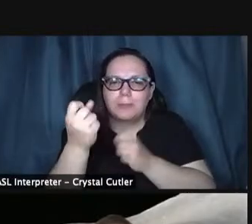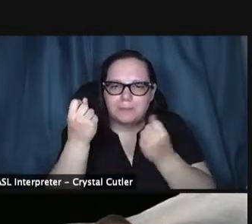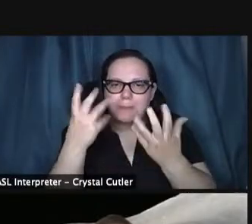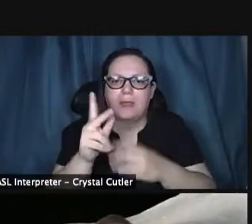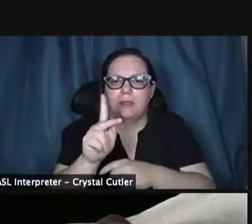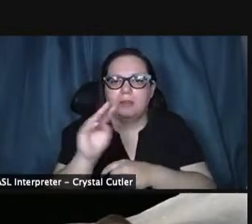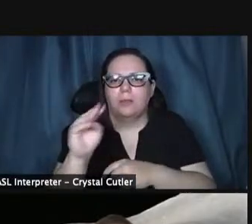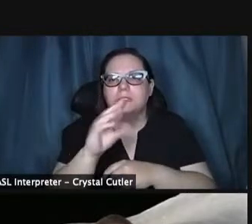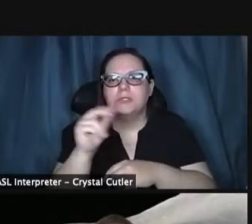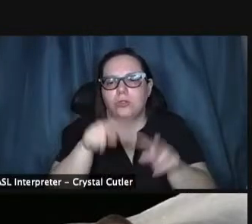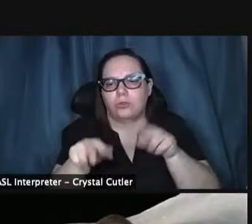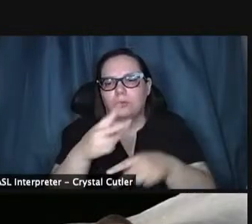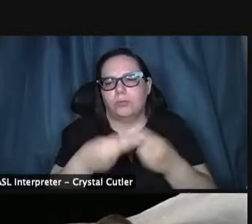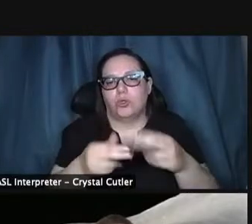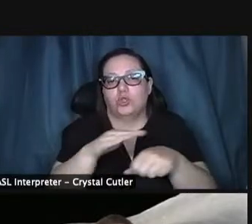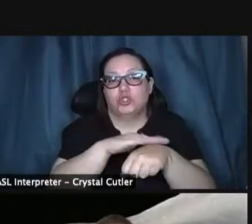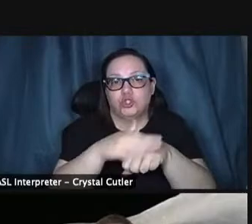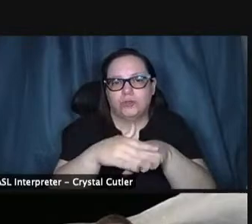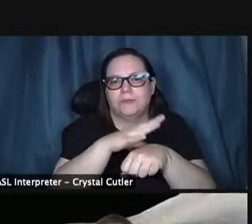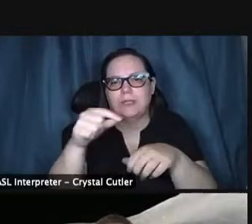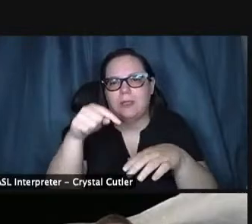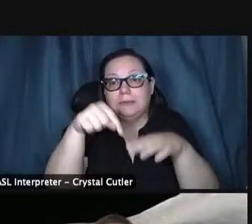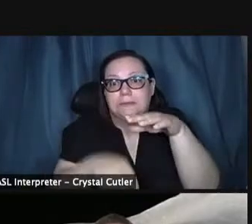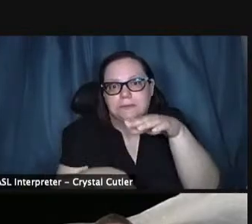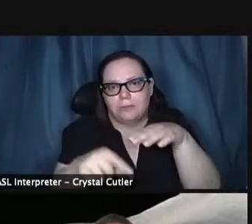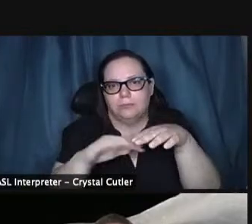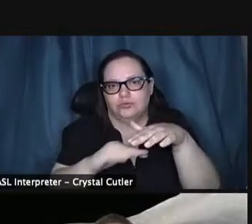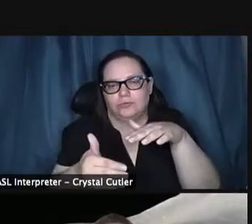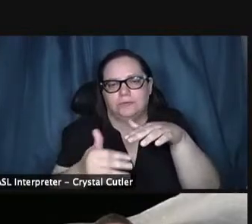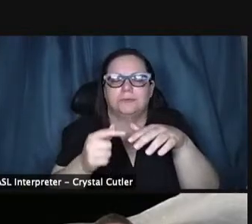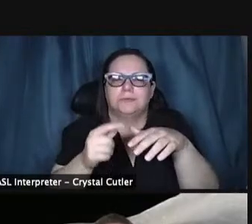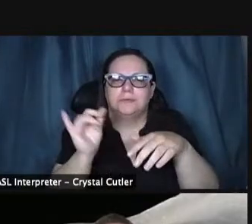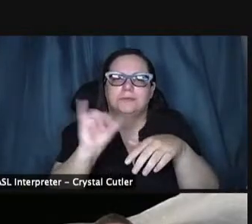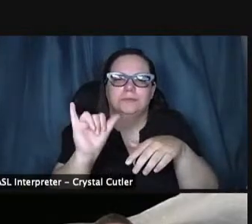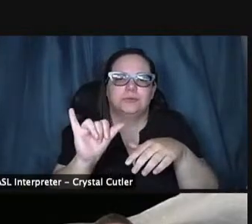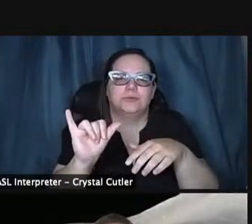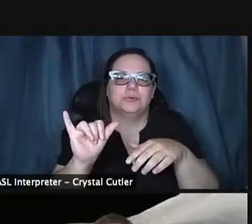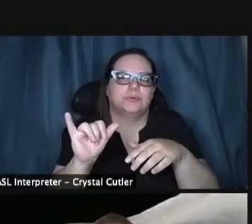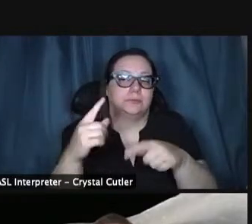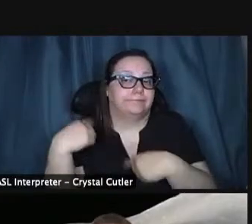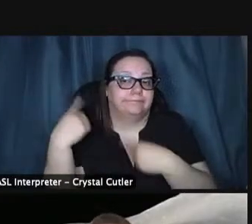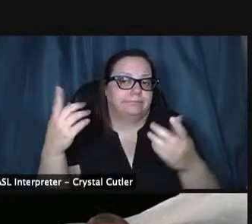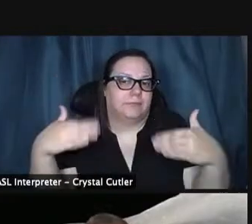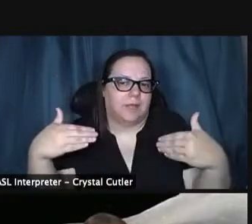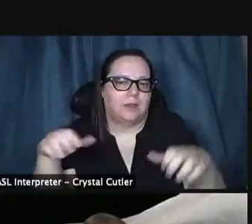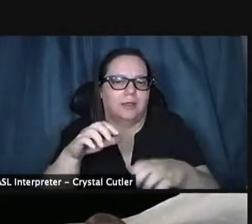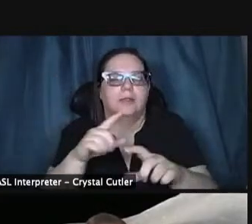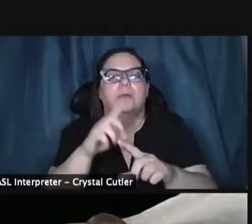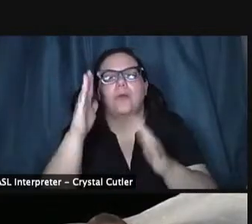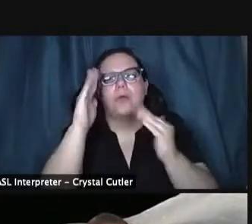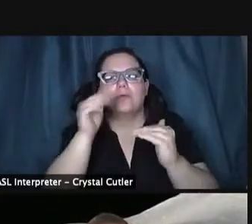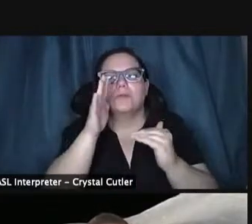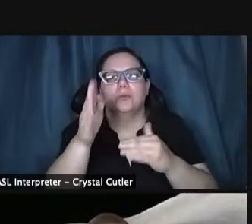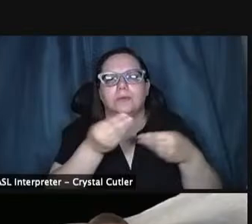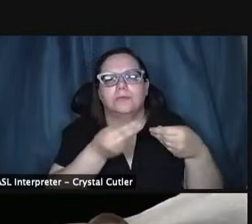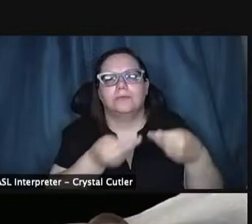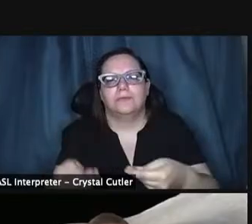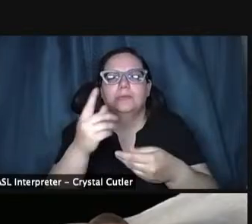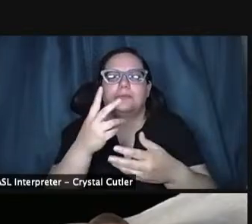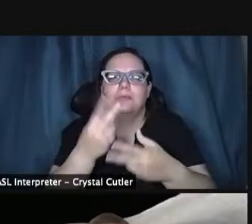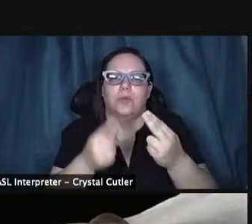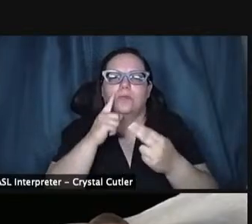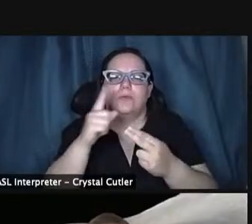ways we haven't yet. Hopefully it will really feed forward to both exploration and science next